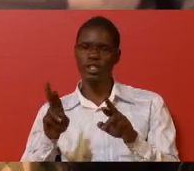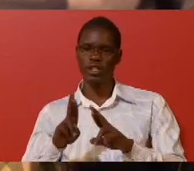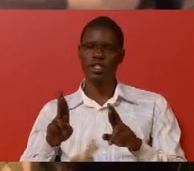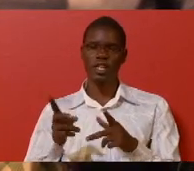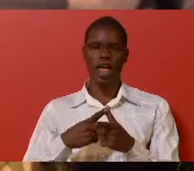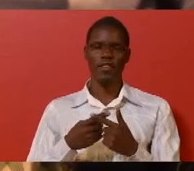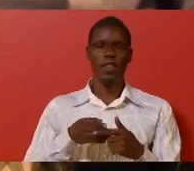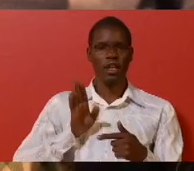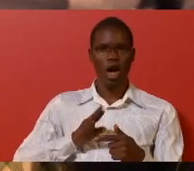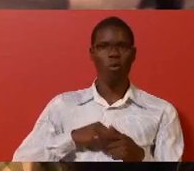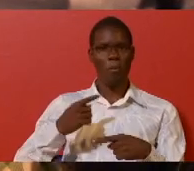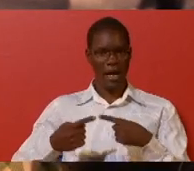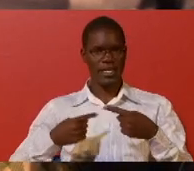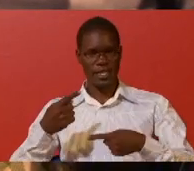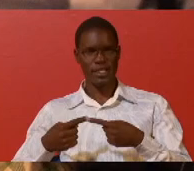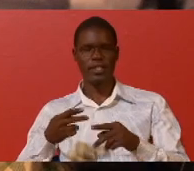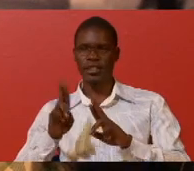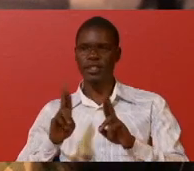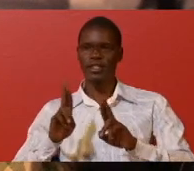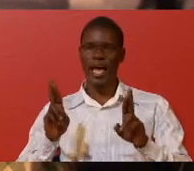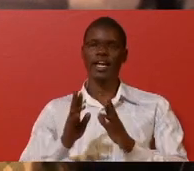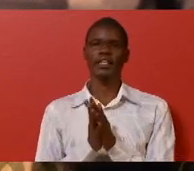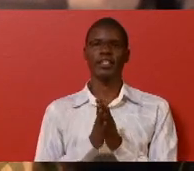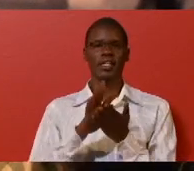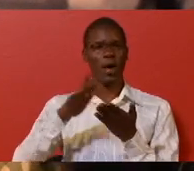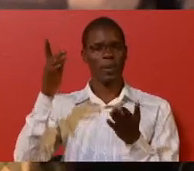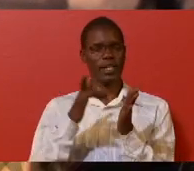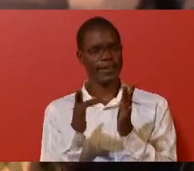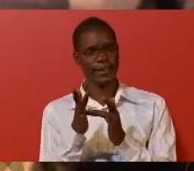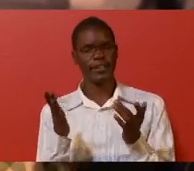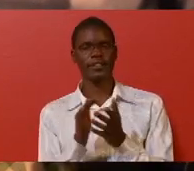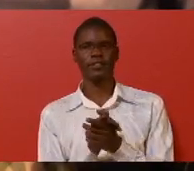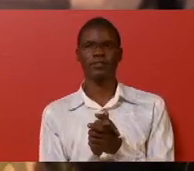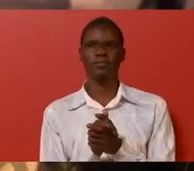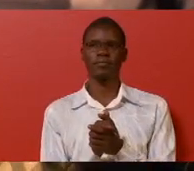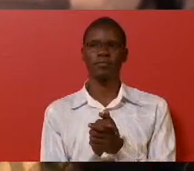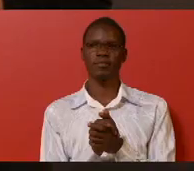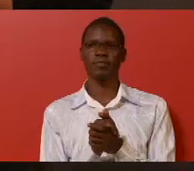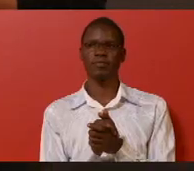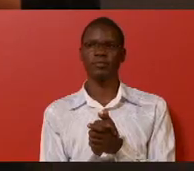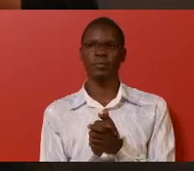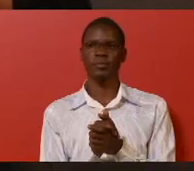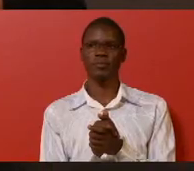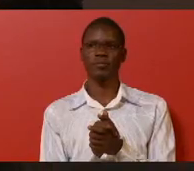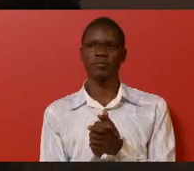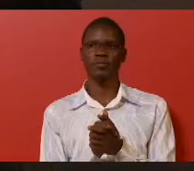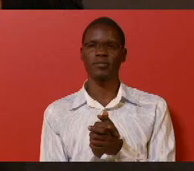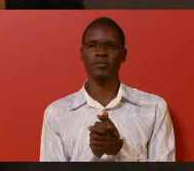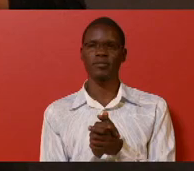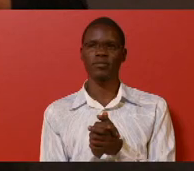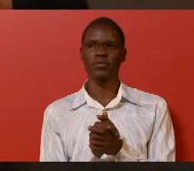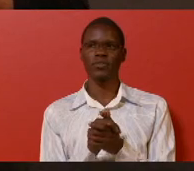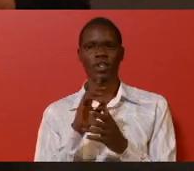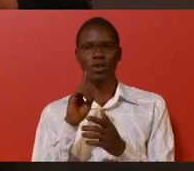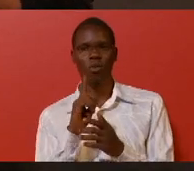she's ready for you. Praise Jesus. Amen. Praise Jesus. Let's go on a little bit more. One more text here